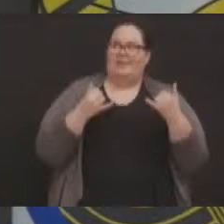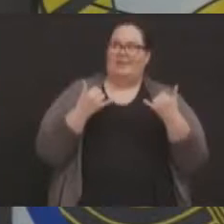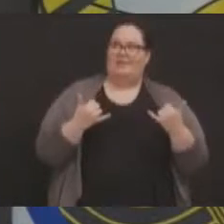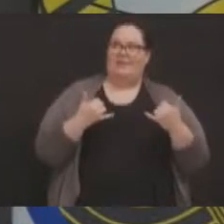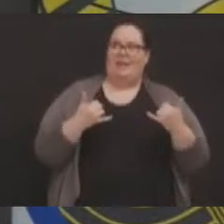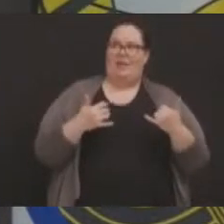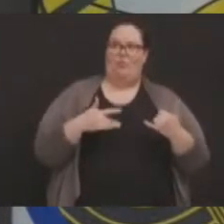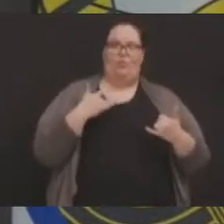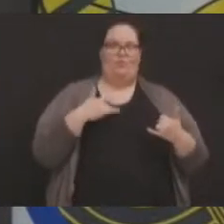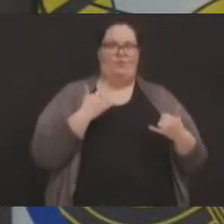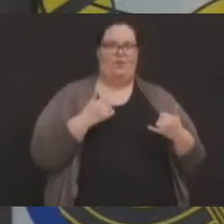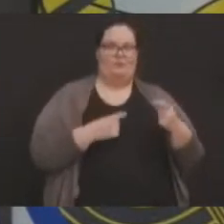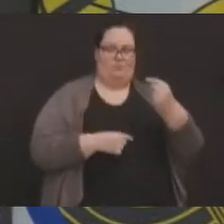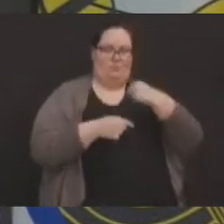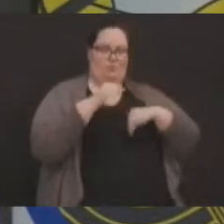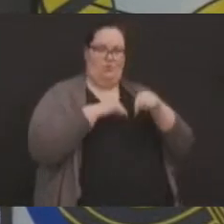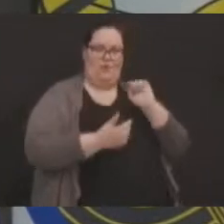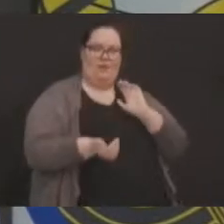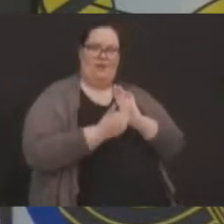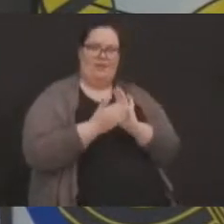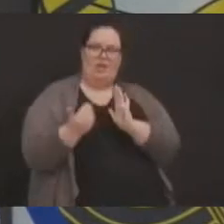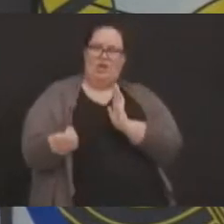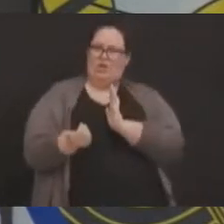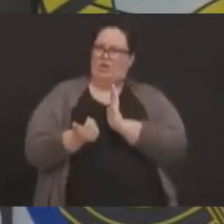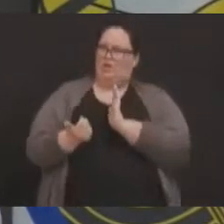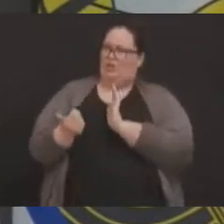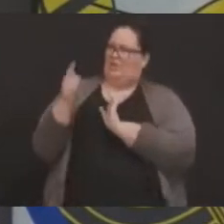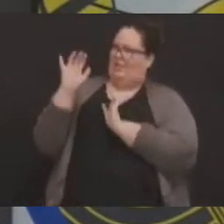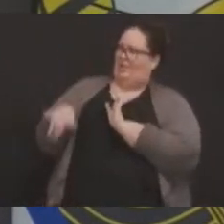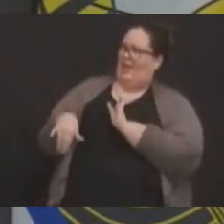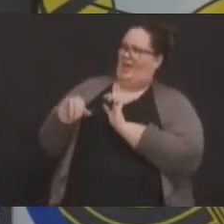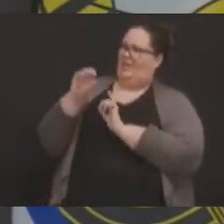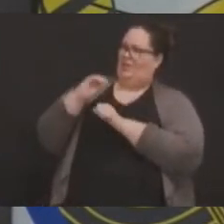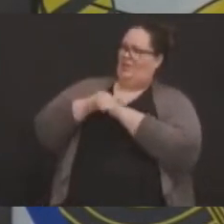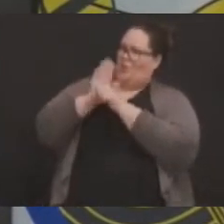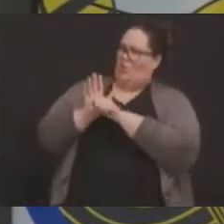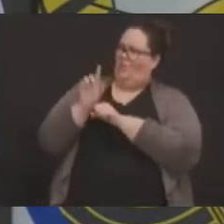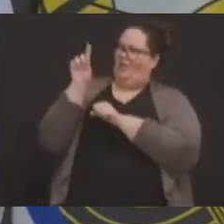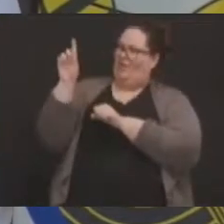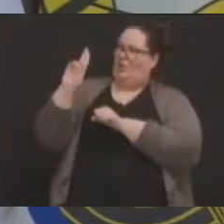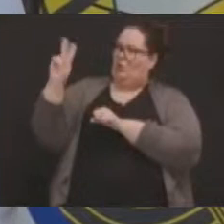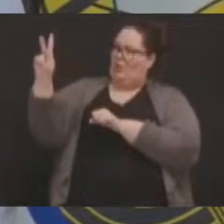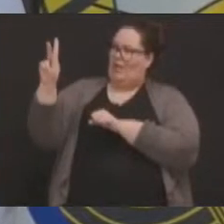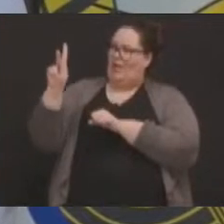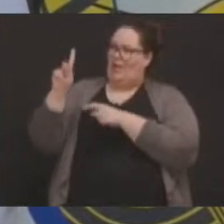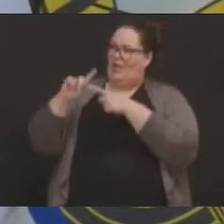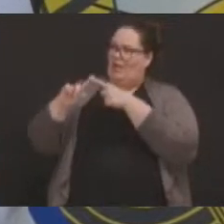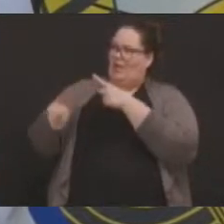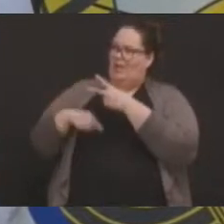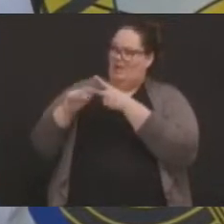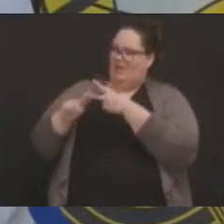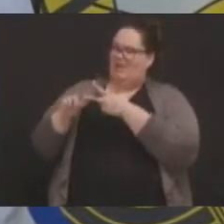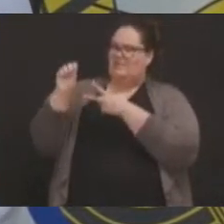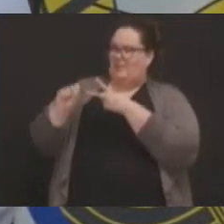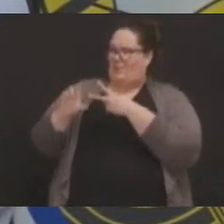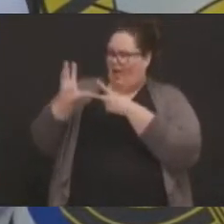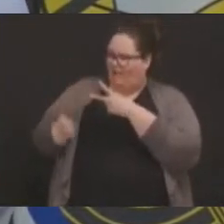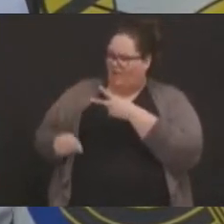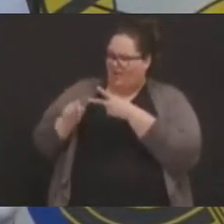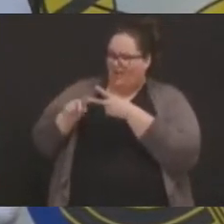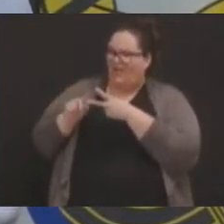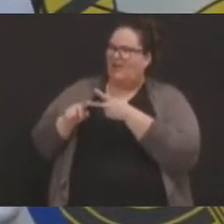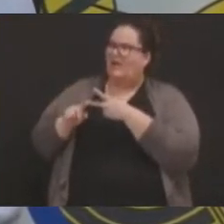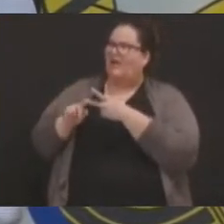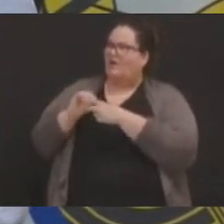and they will be continuing to share their experiences and their learning with us. Si la tendance actuelle se maintient, et s'il n'existe